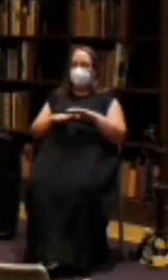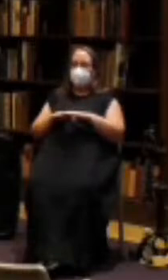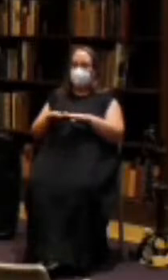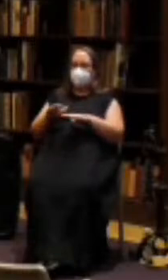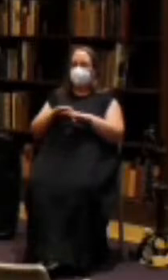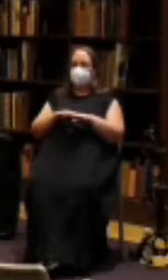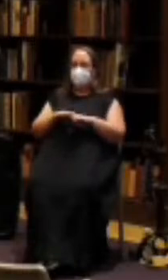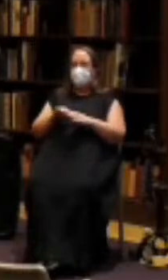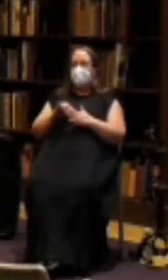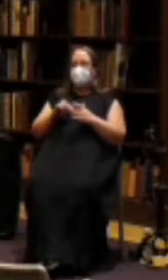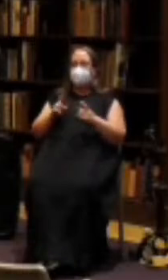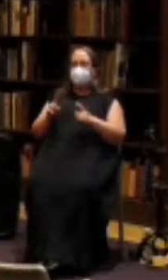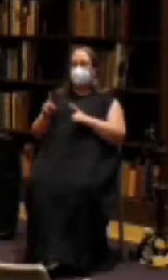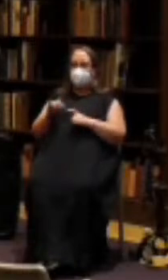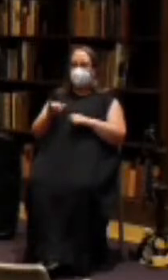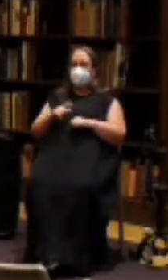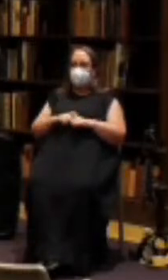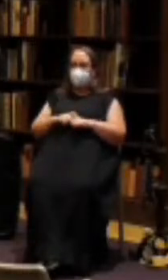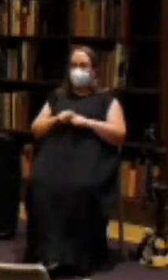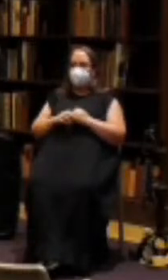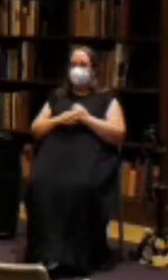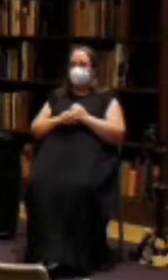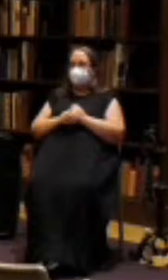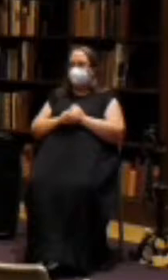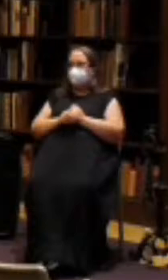cross-pollination that was going on at the time.